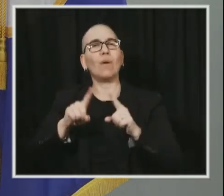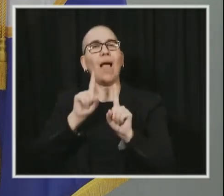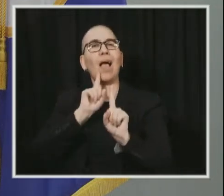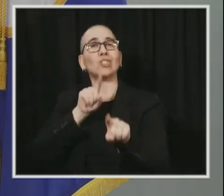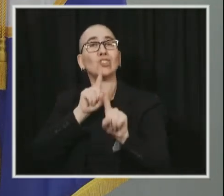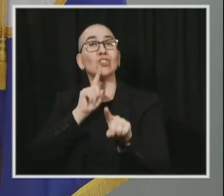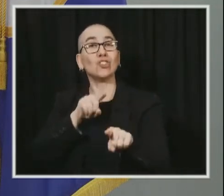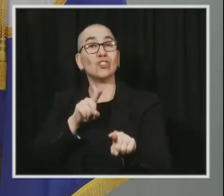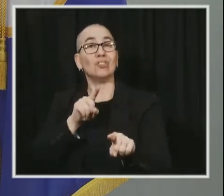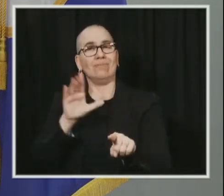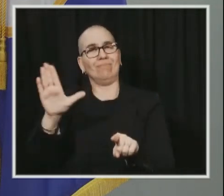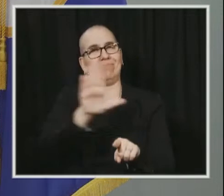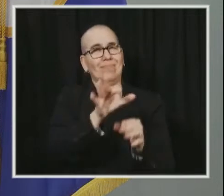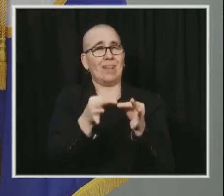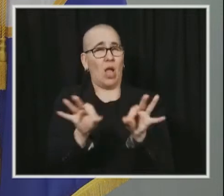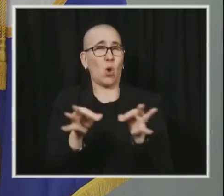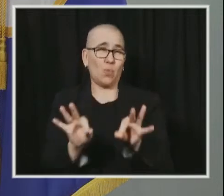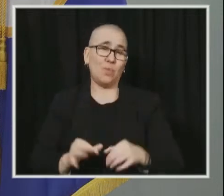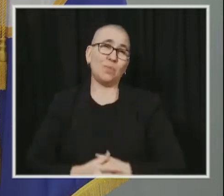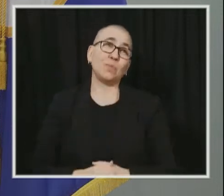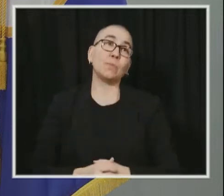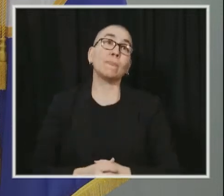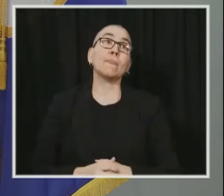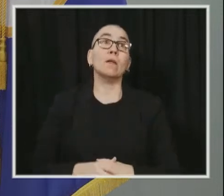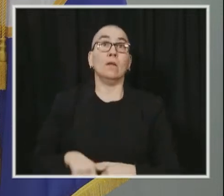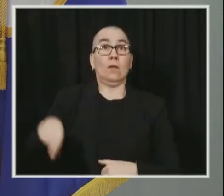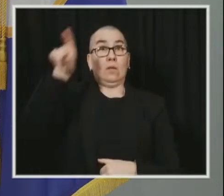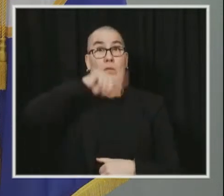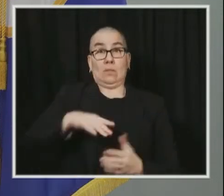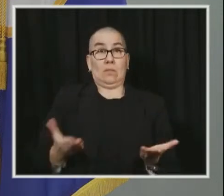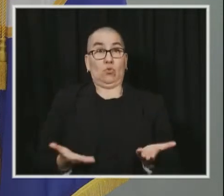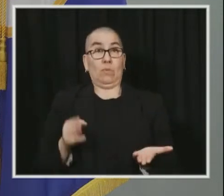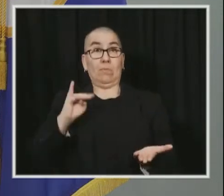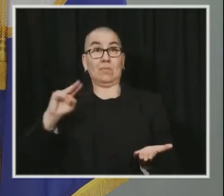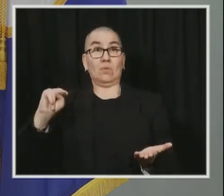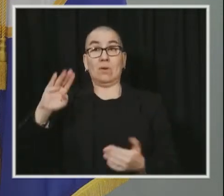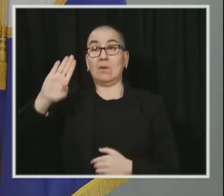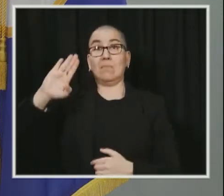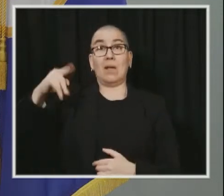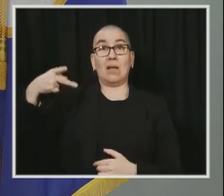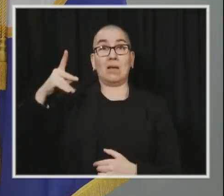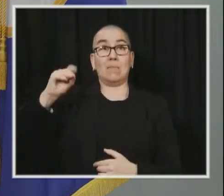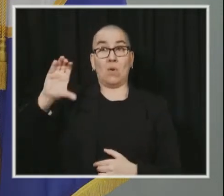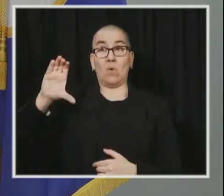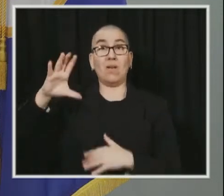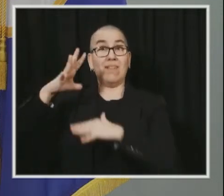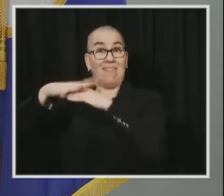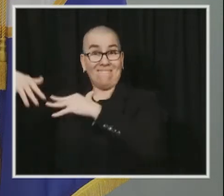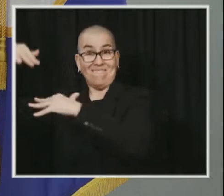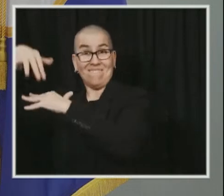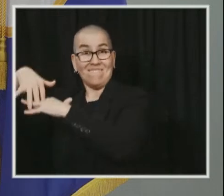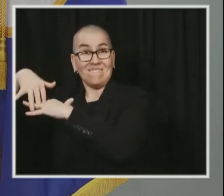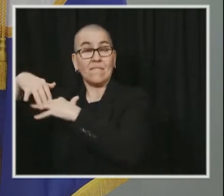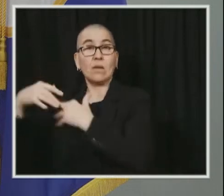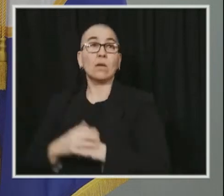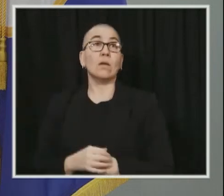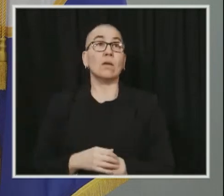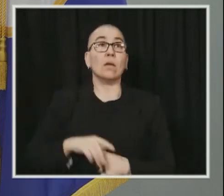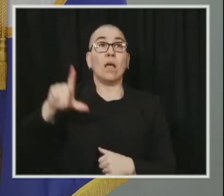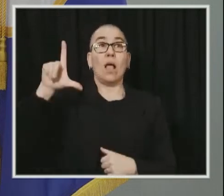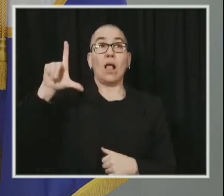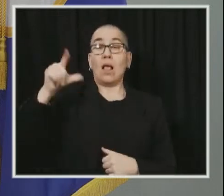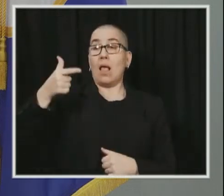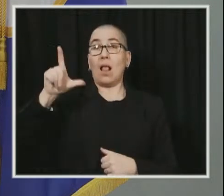media outlets across the state that serve communities of color, American Indian communities, LGBTQ+ communities, and